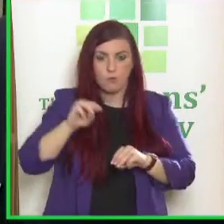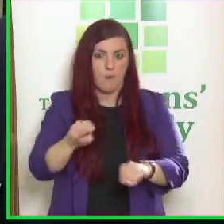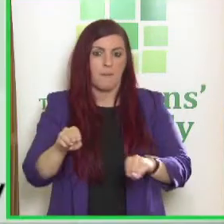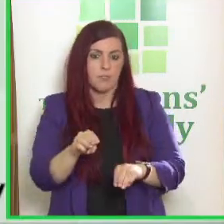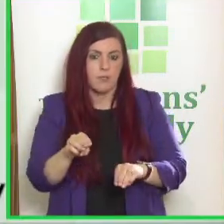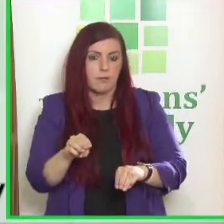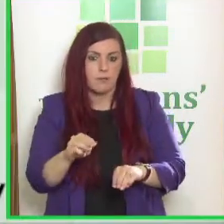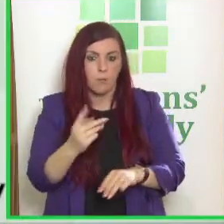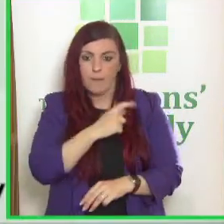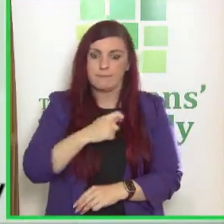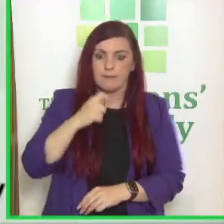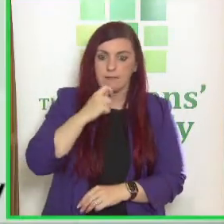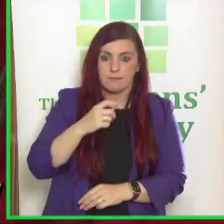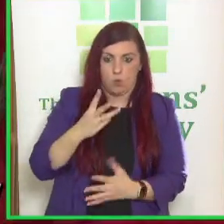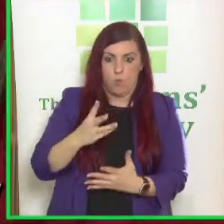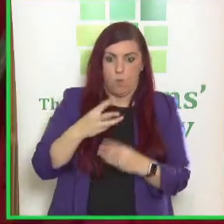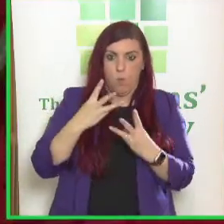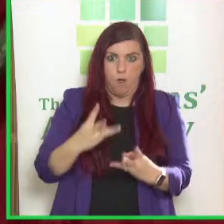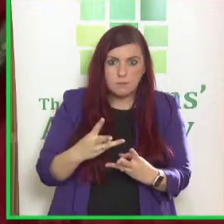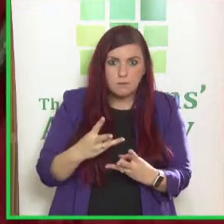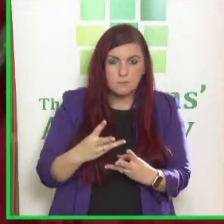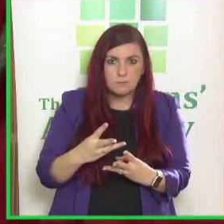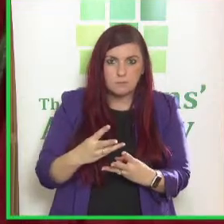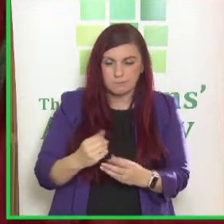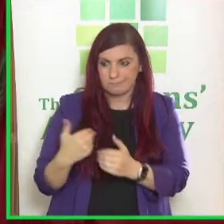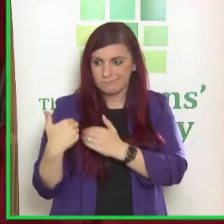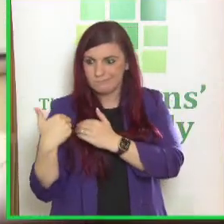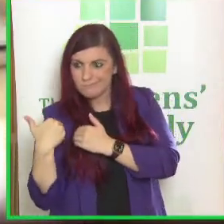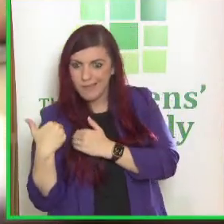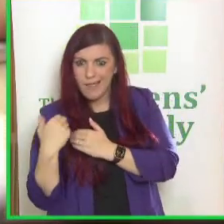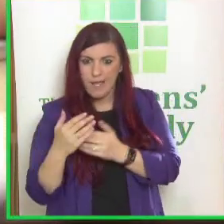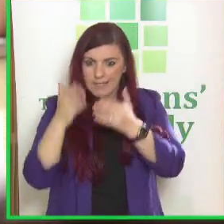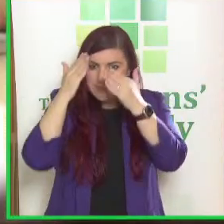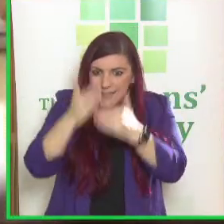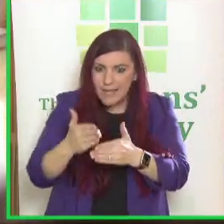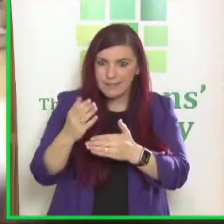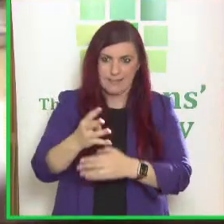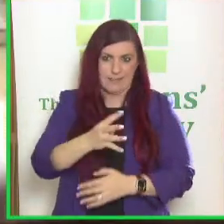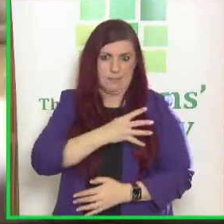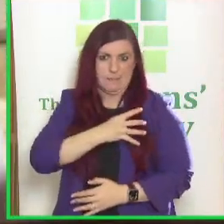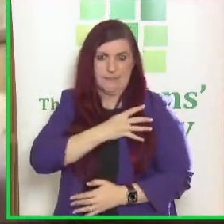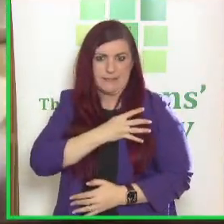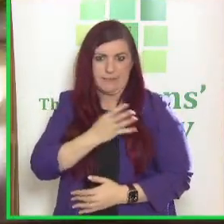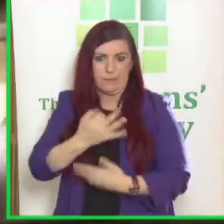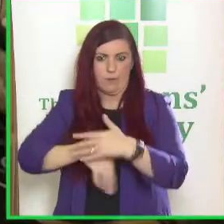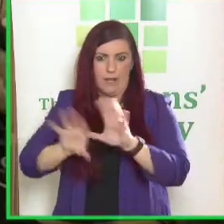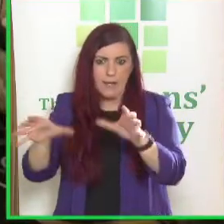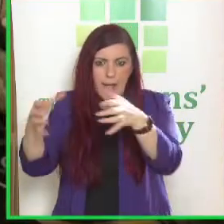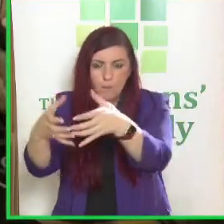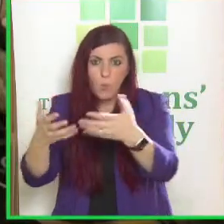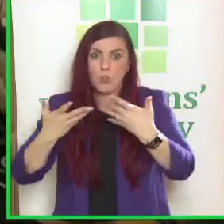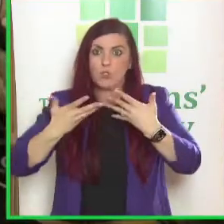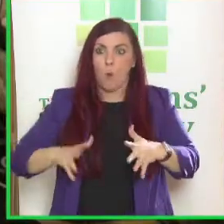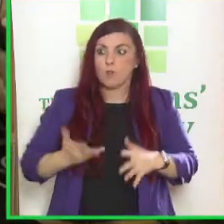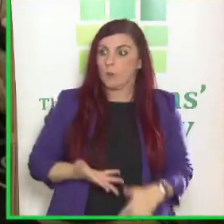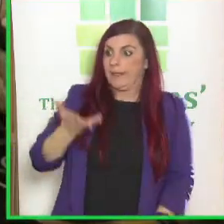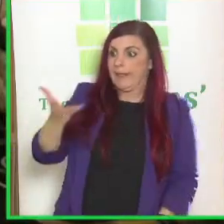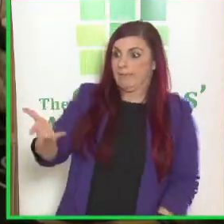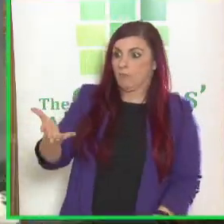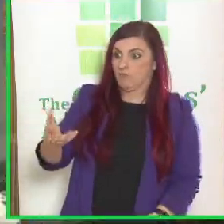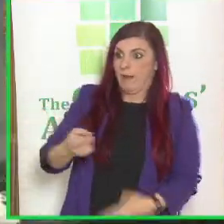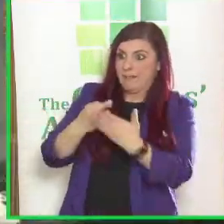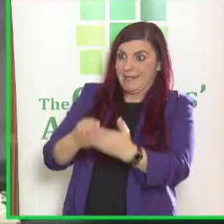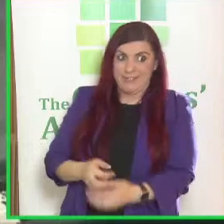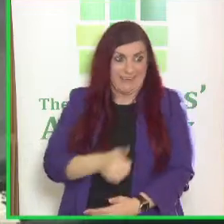out we want the most senior accountability level, a dedicated cabinet committee. We don't want this hanging on a shelf. We want it going to the Oireachtas. We want it going to government